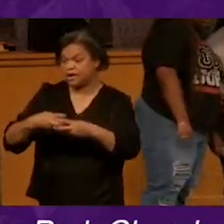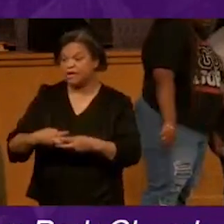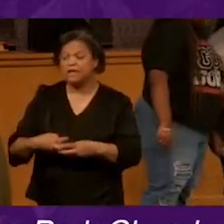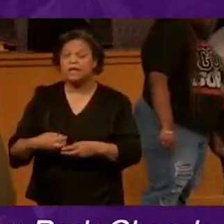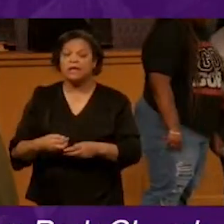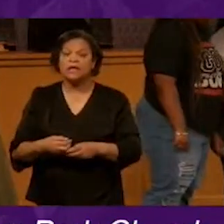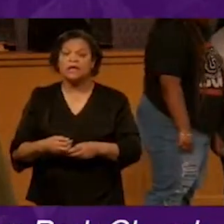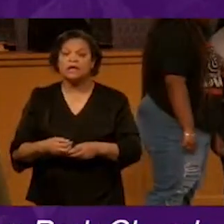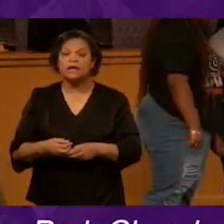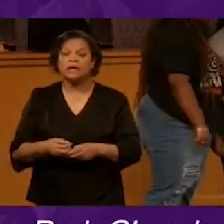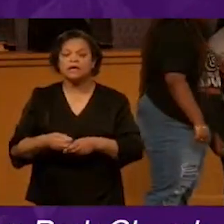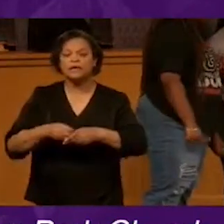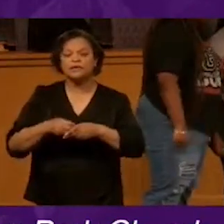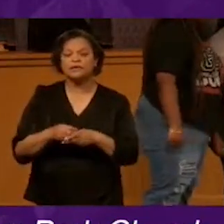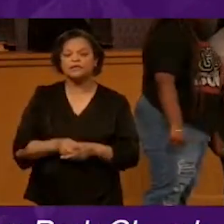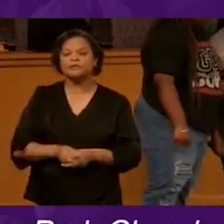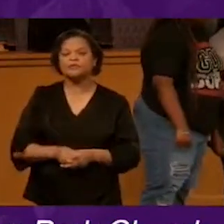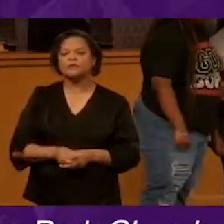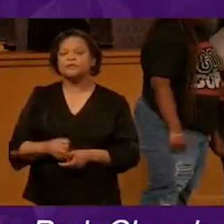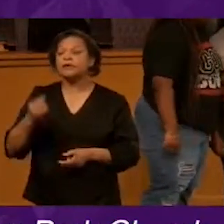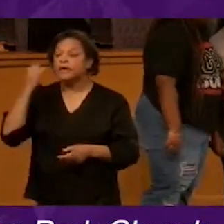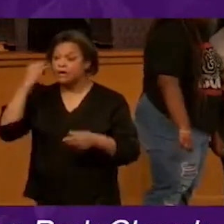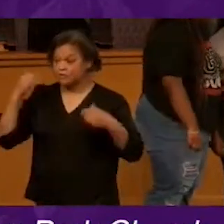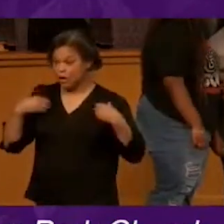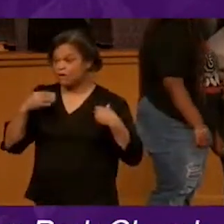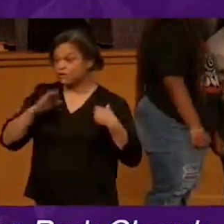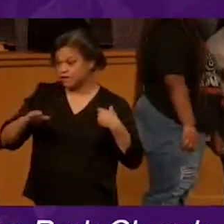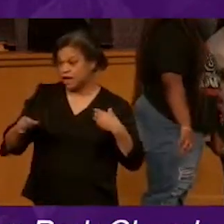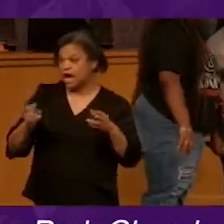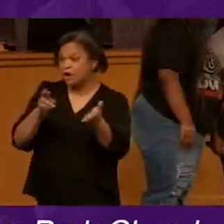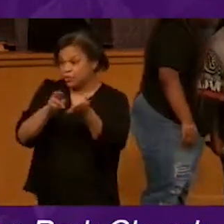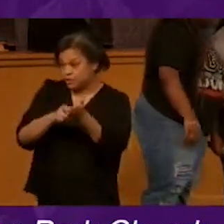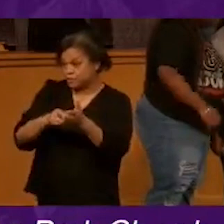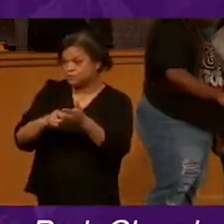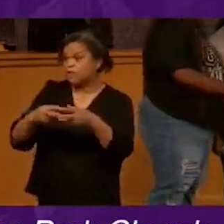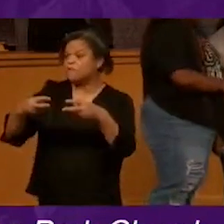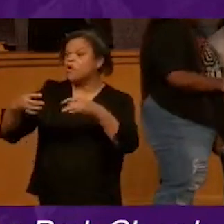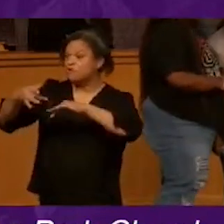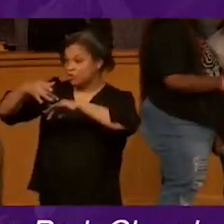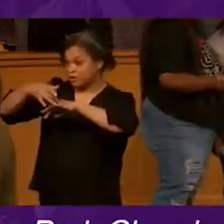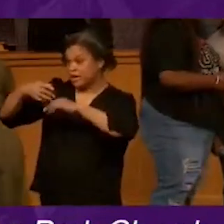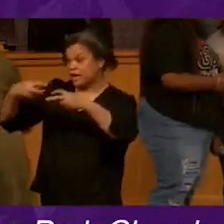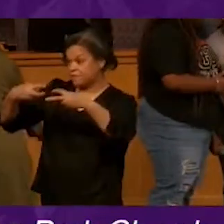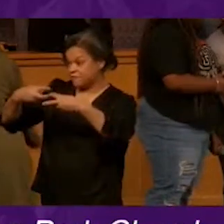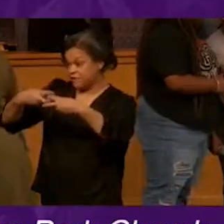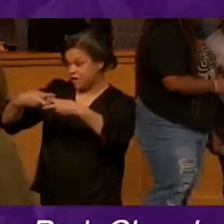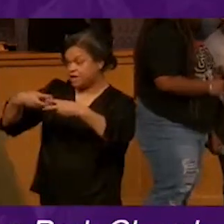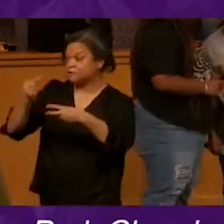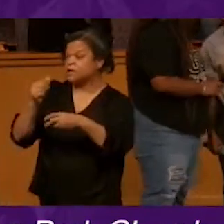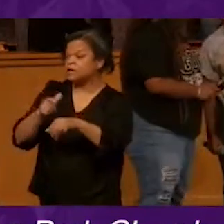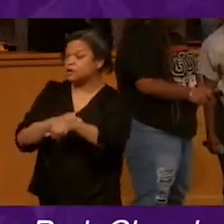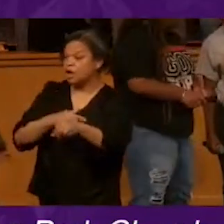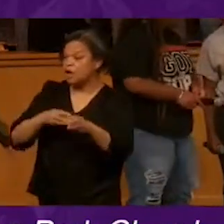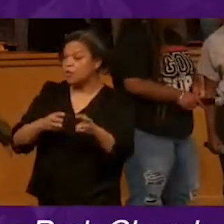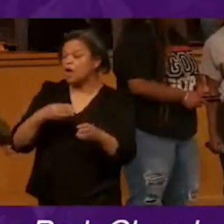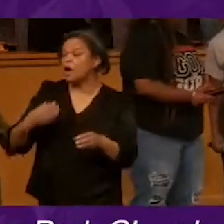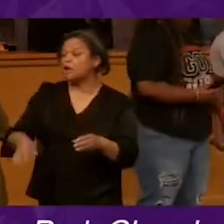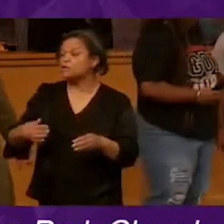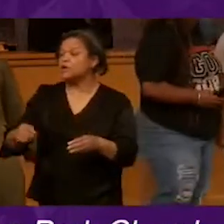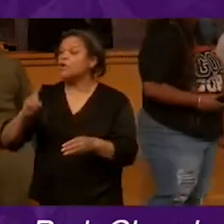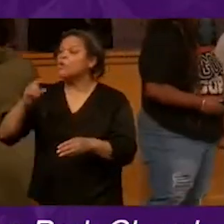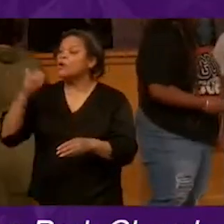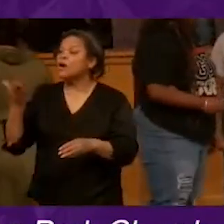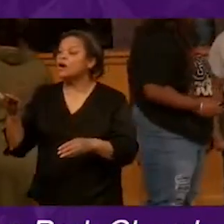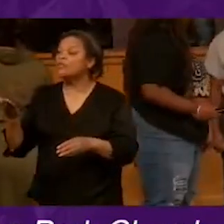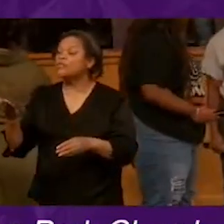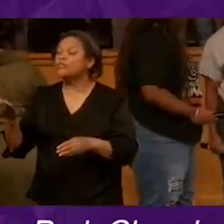TechFit, sign your child up for TechFit, because it can take you a long way. Awesome. Awesome. One other thing before we go, because Monique,